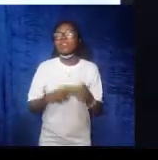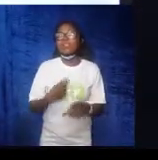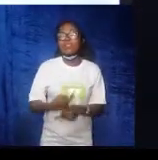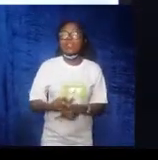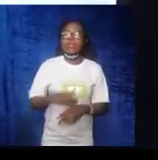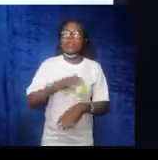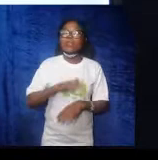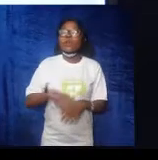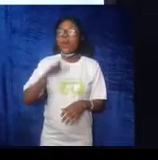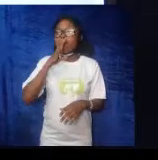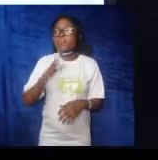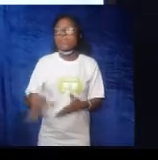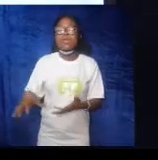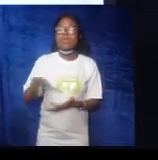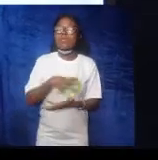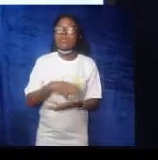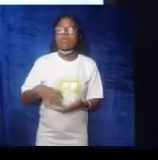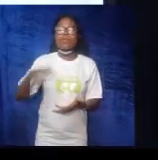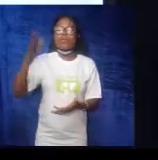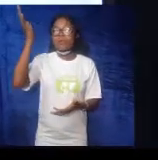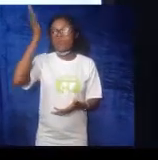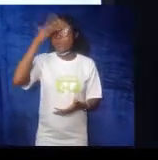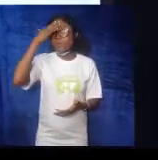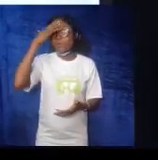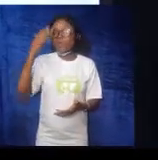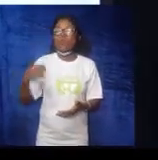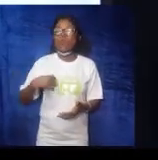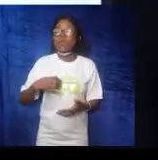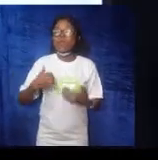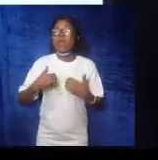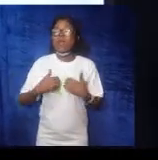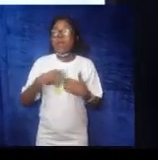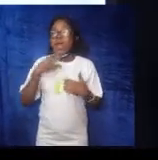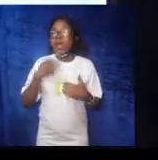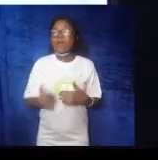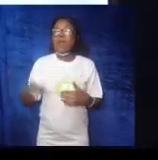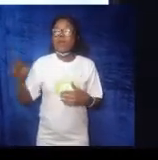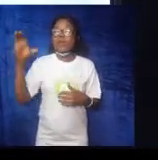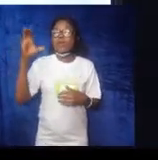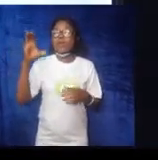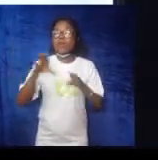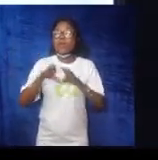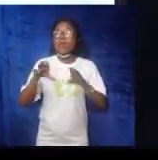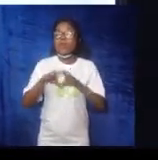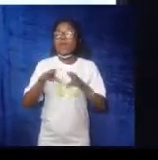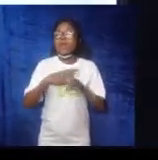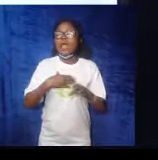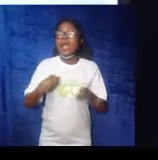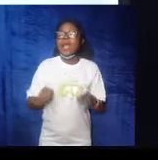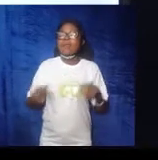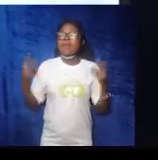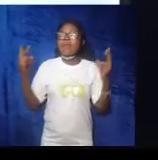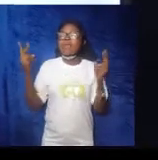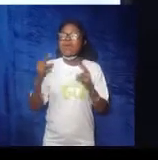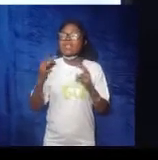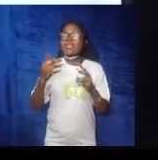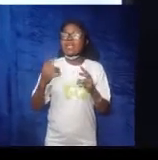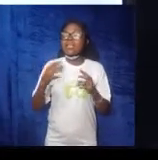but don't be entangled, no. We have corresponding and